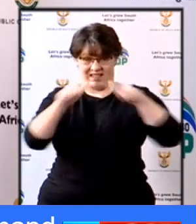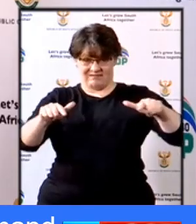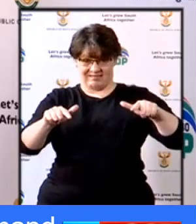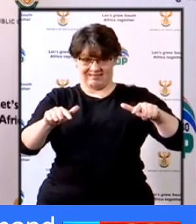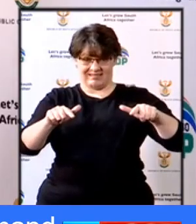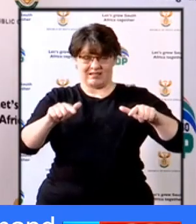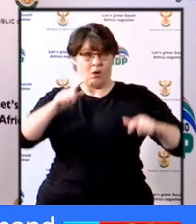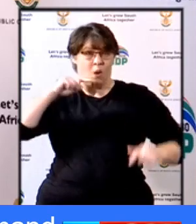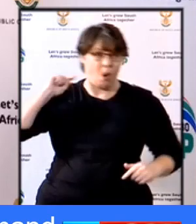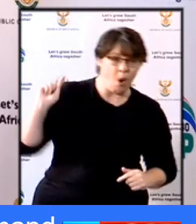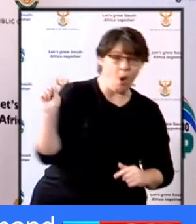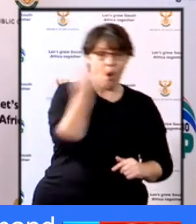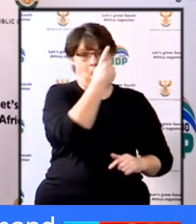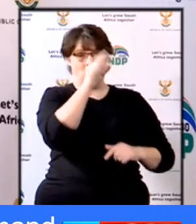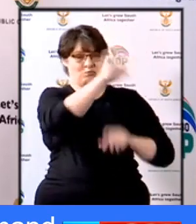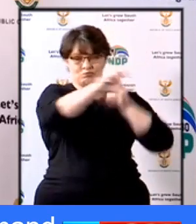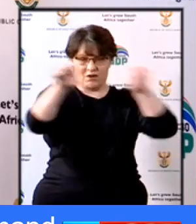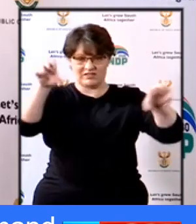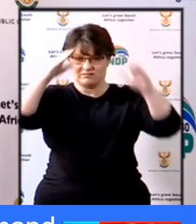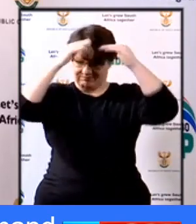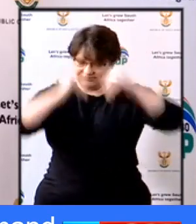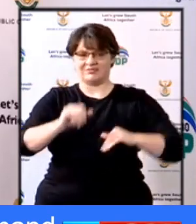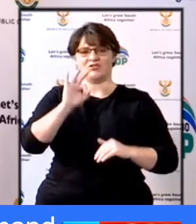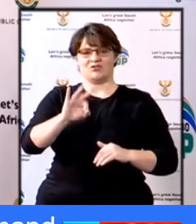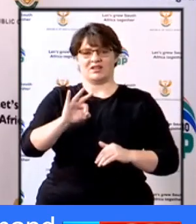June this year,